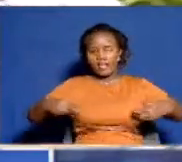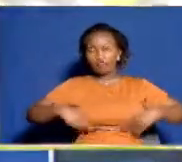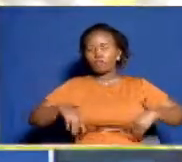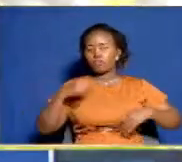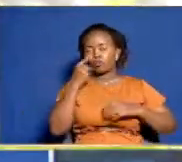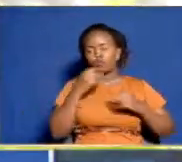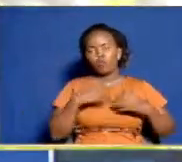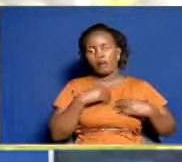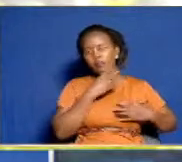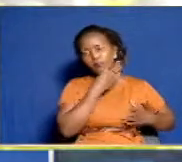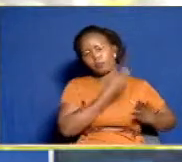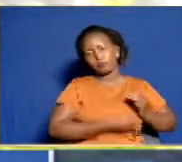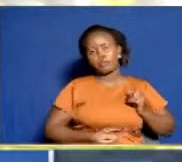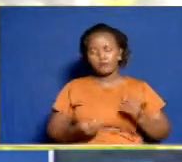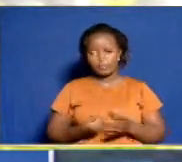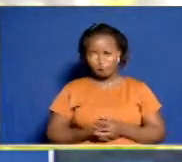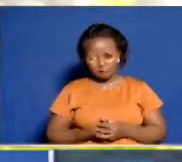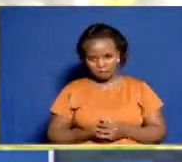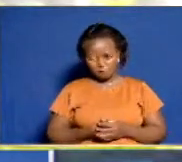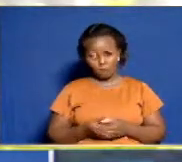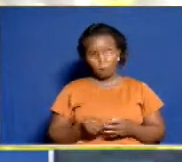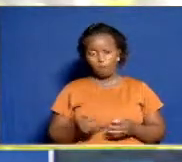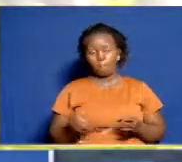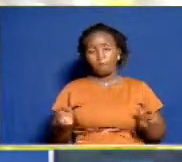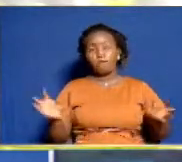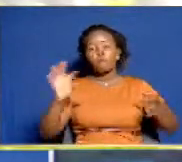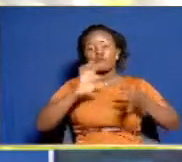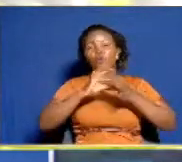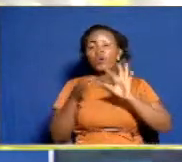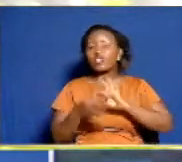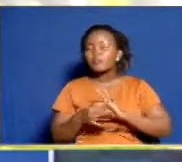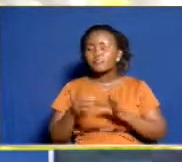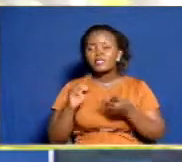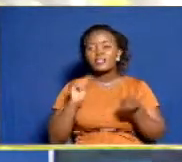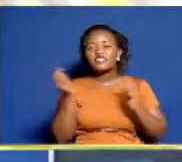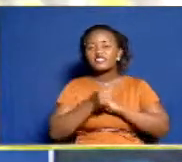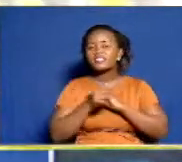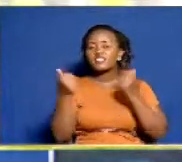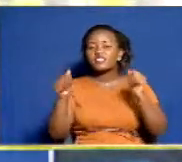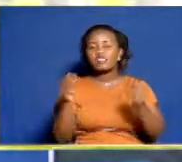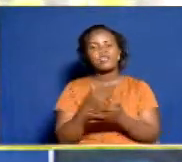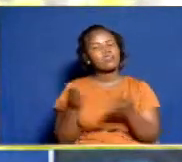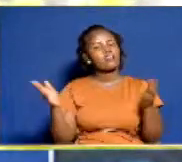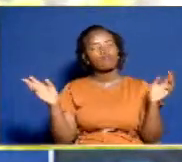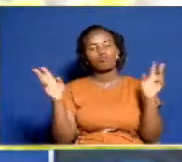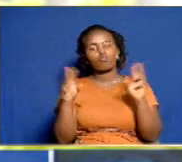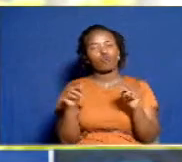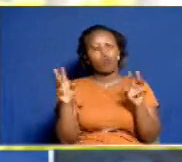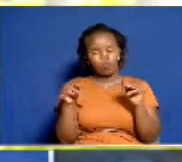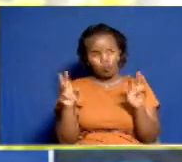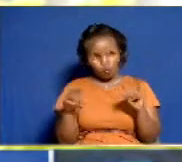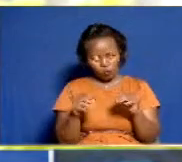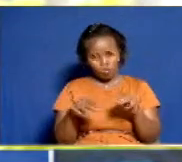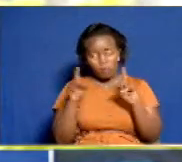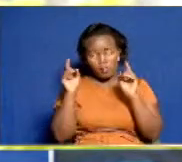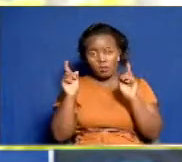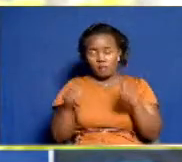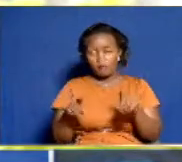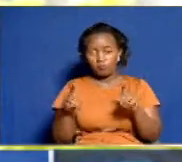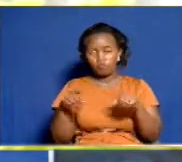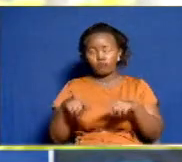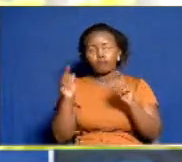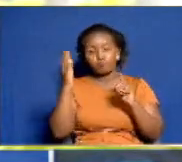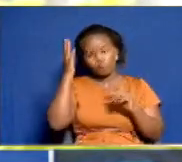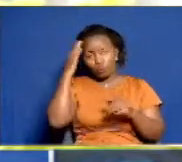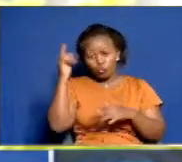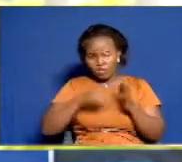hope. Going to Olympic, it doesn't change anything, you know. So they should know that they have